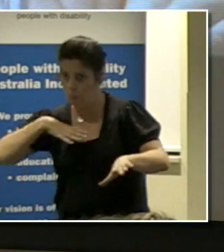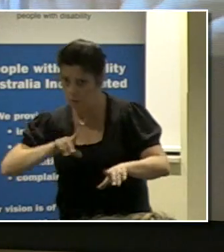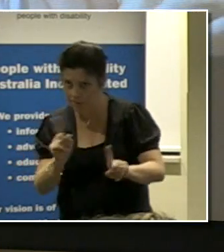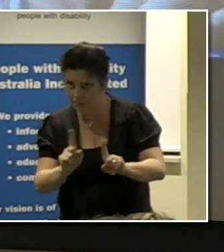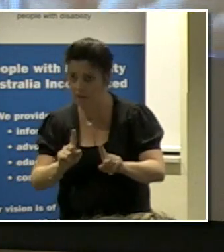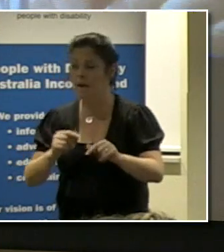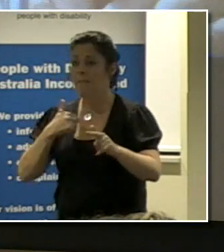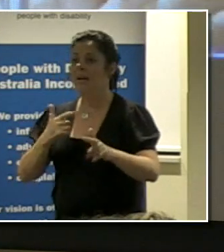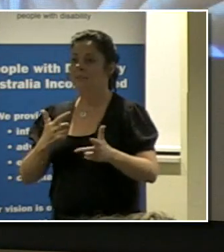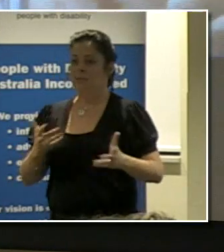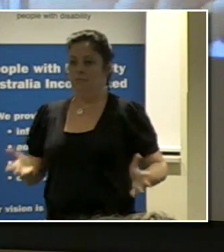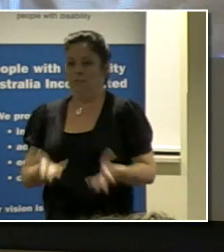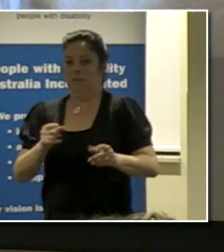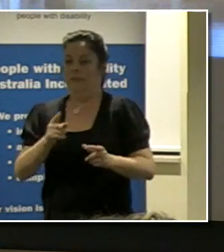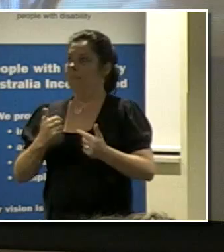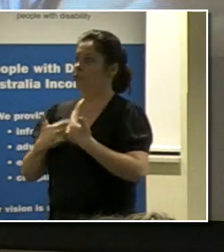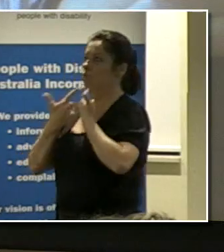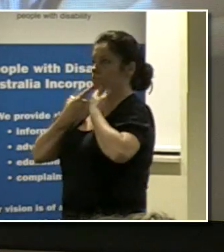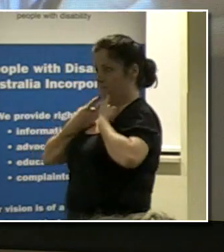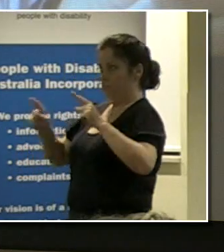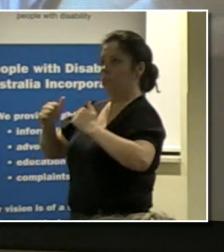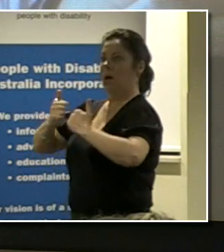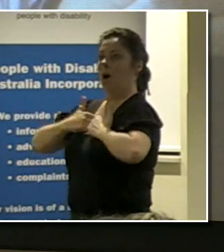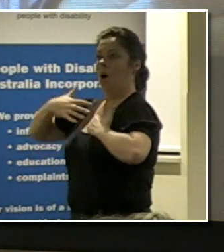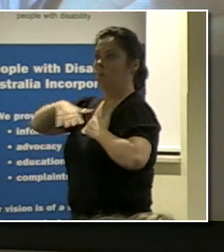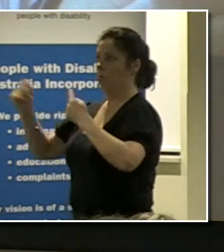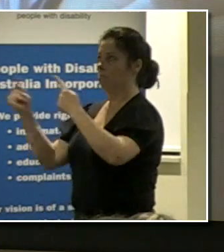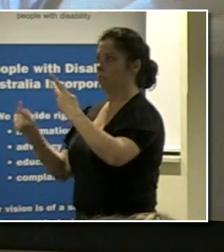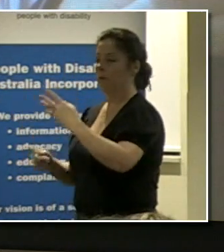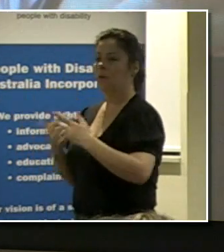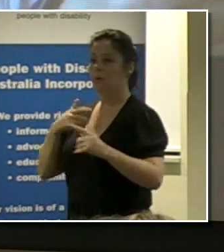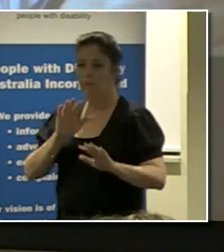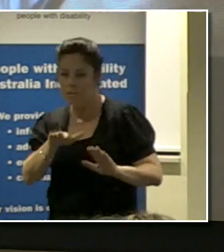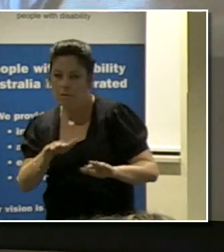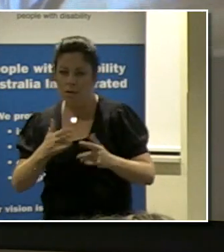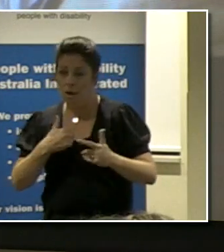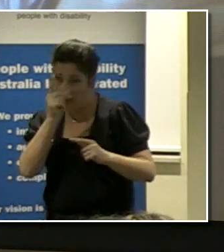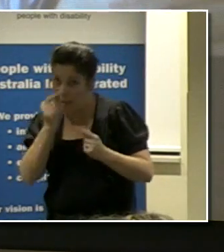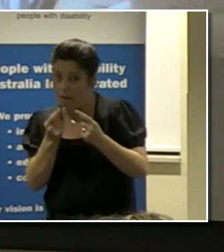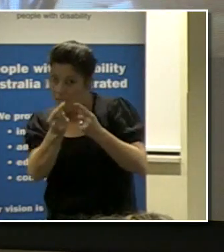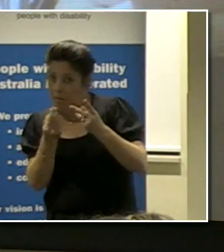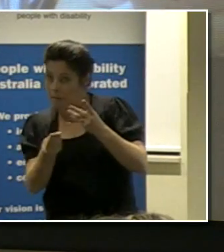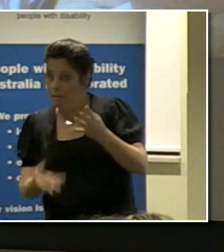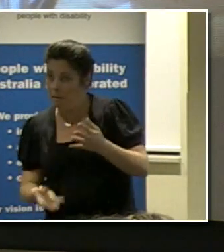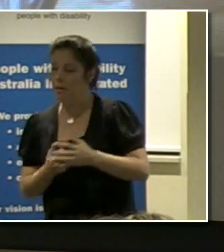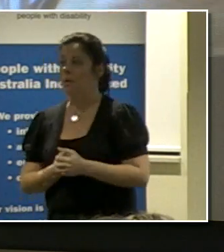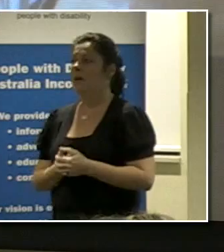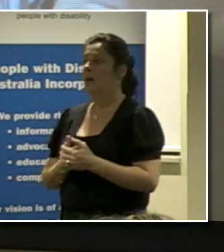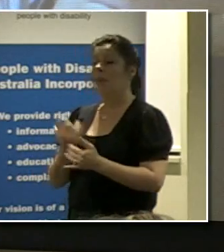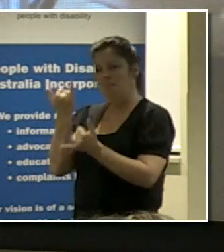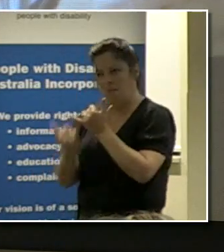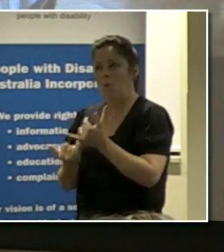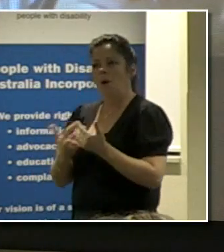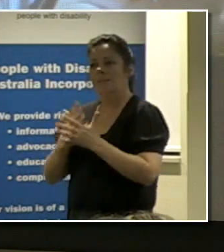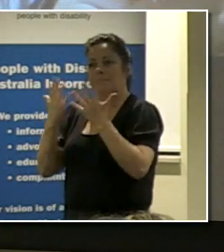it. It's a big challenge for our service providers as well. I think it's the single biggest challenge at the moment. They're all